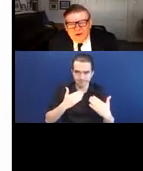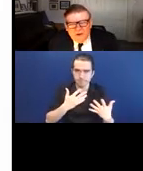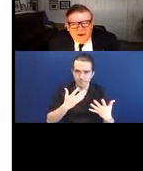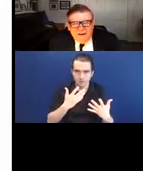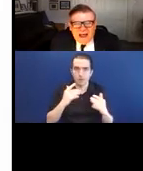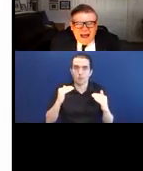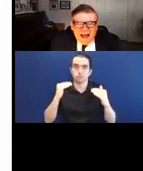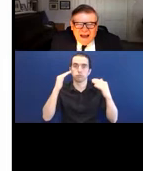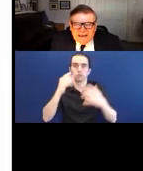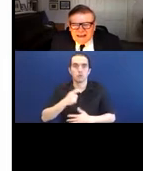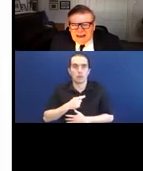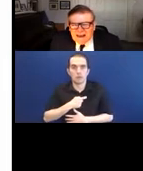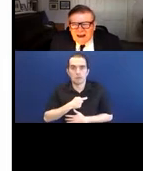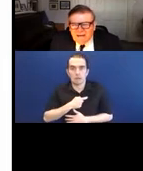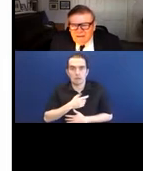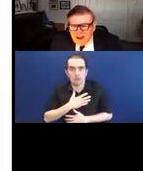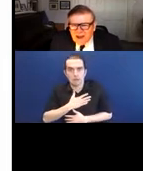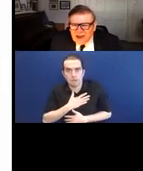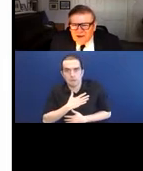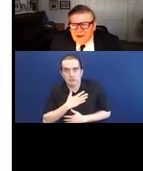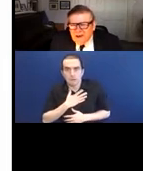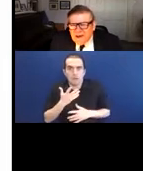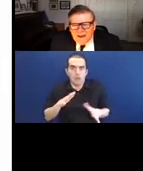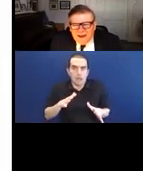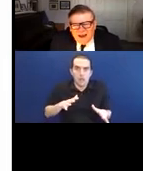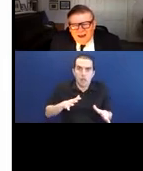Mass trauma is a real issue.